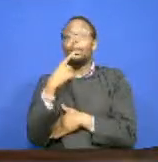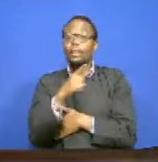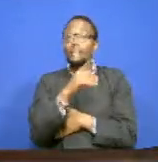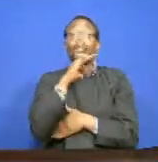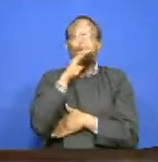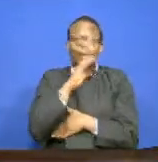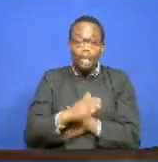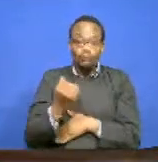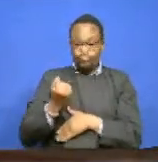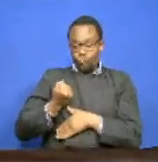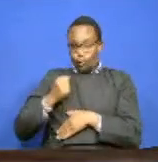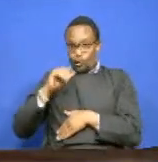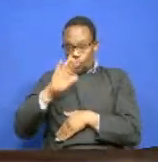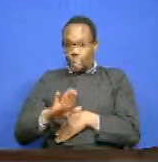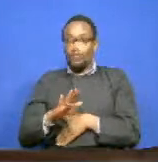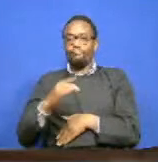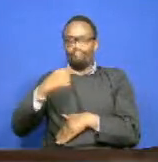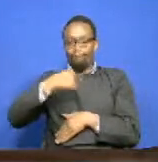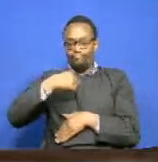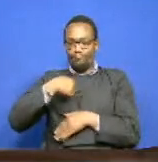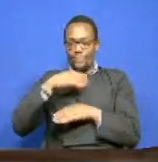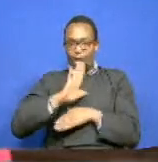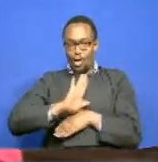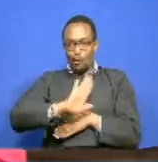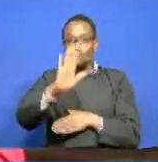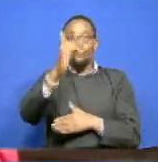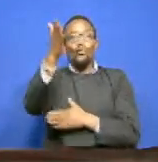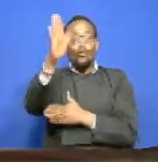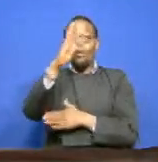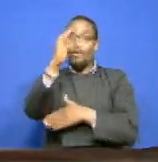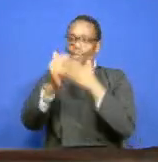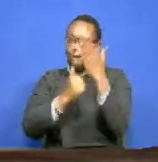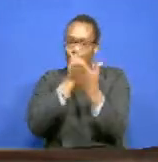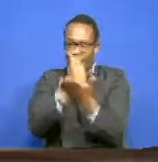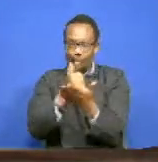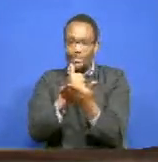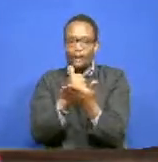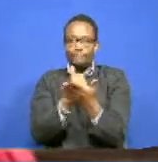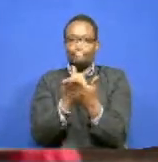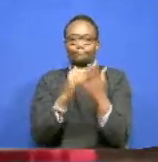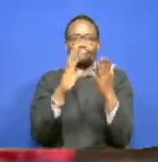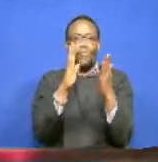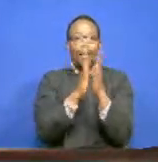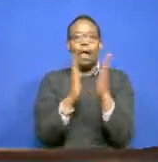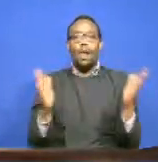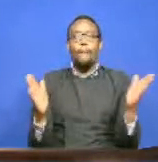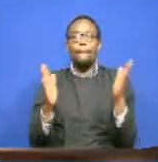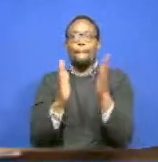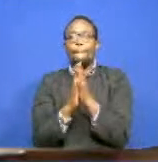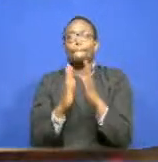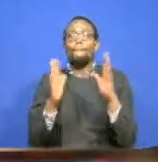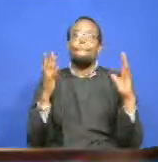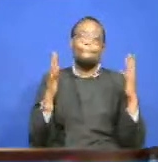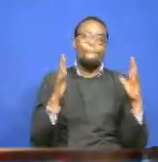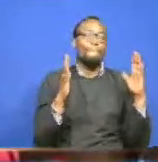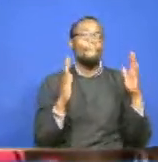son, daughter, I am still your God. Amen. Let's put our hands together.